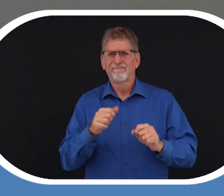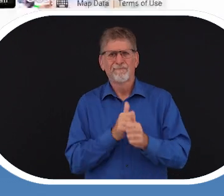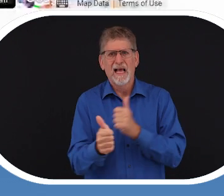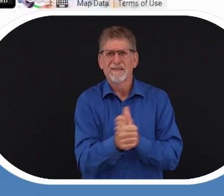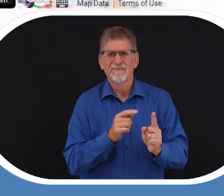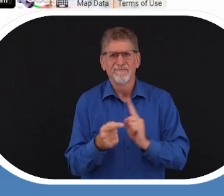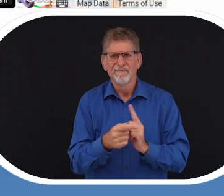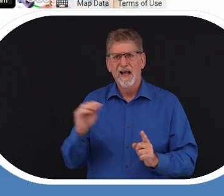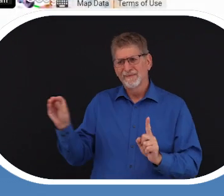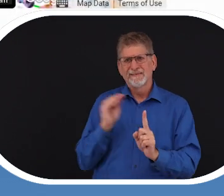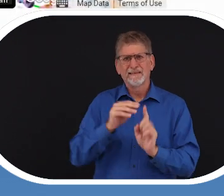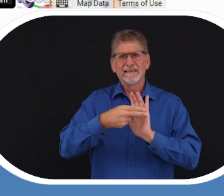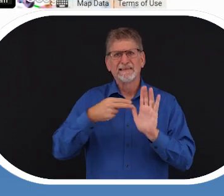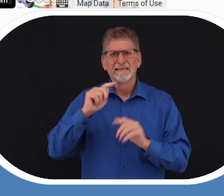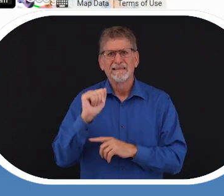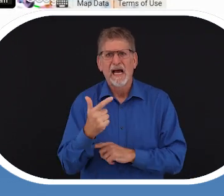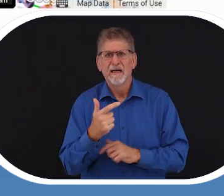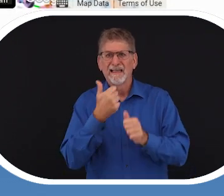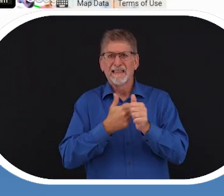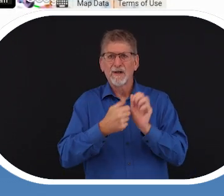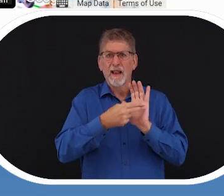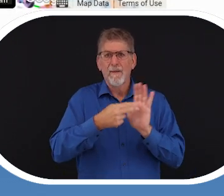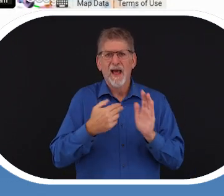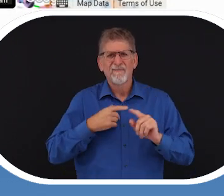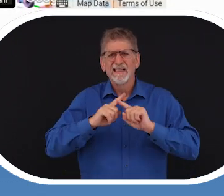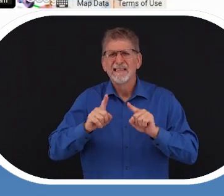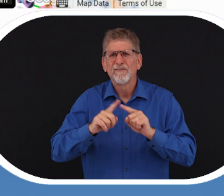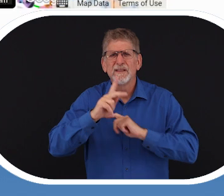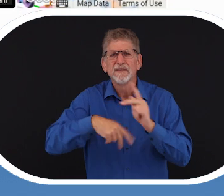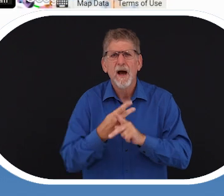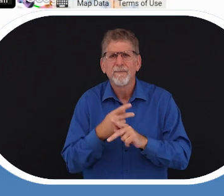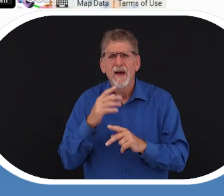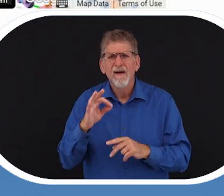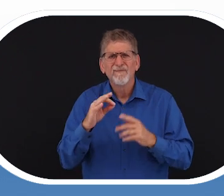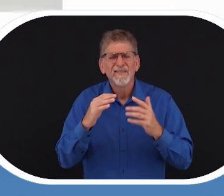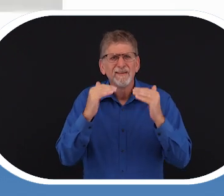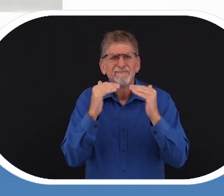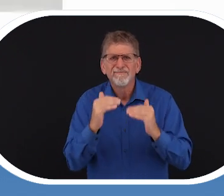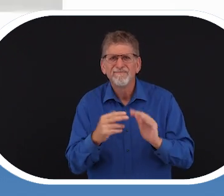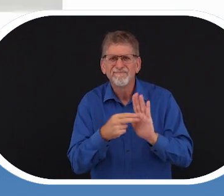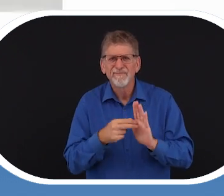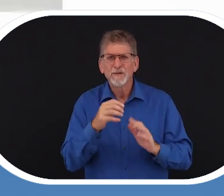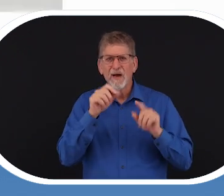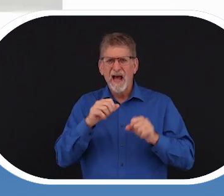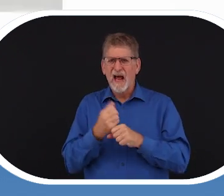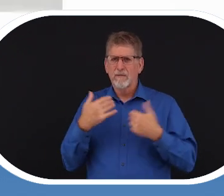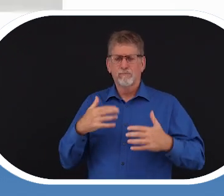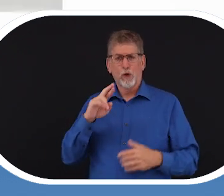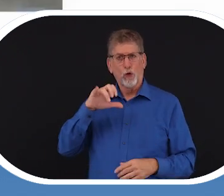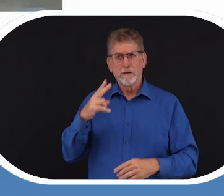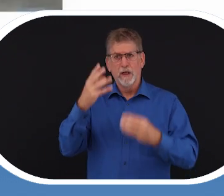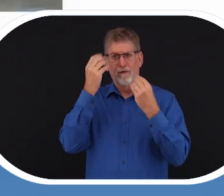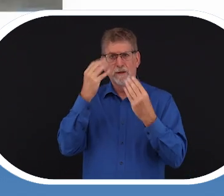someone in a wheelchair, and so we would mark 5 for impassable and also pull for the tag. And each label type has a variety of